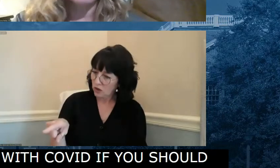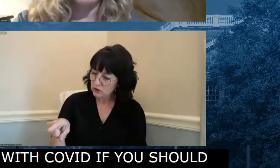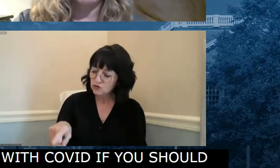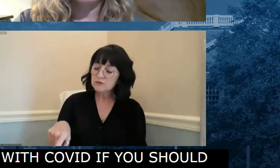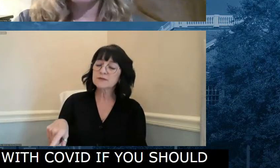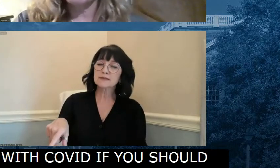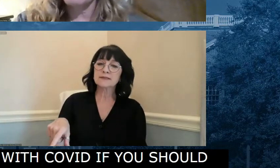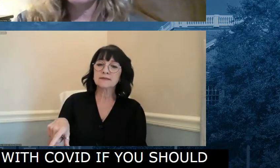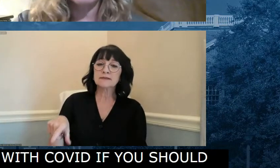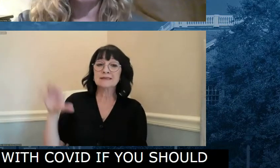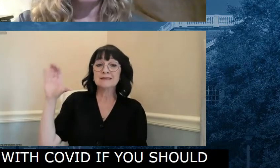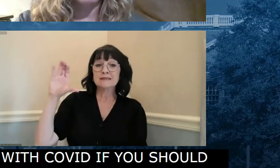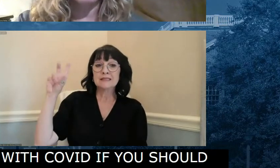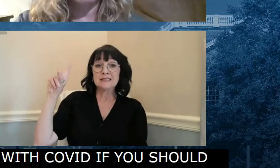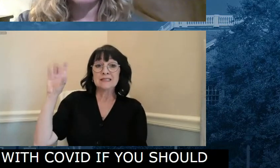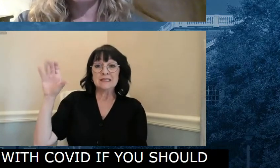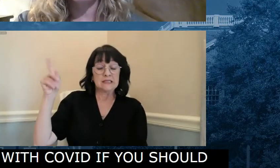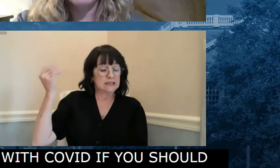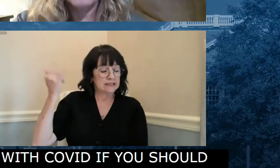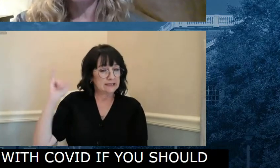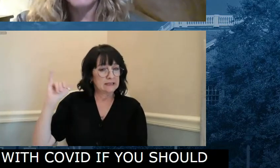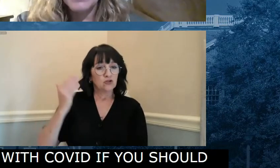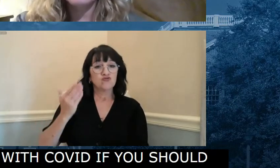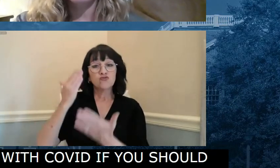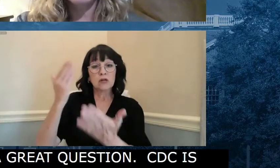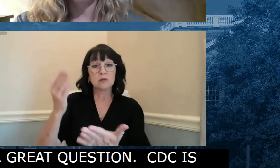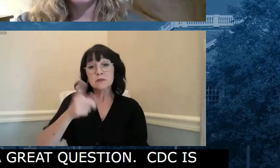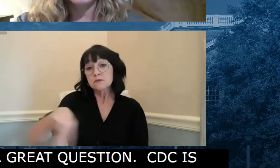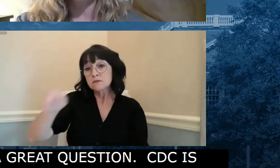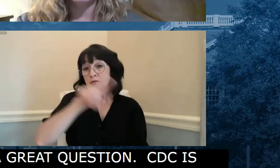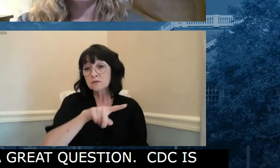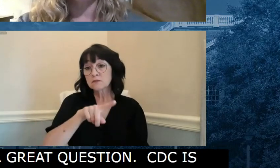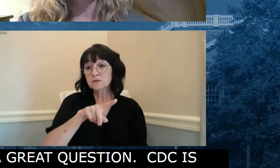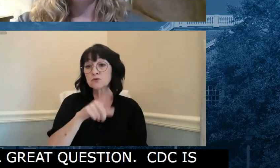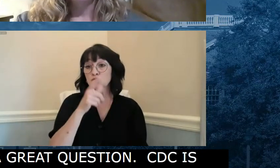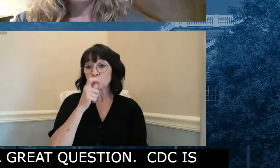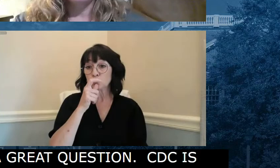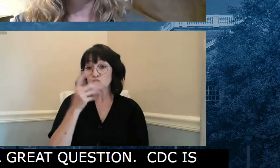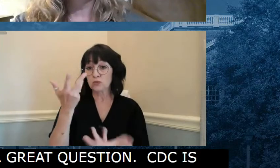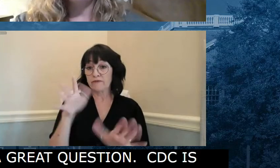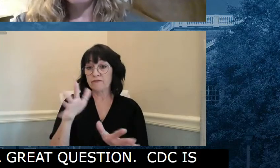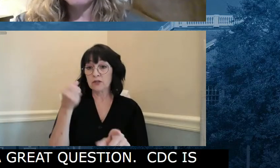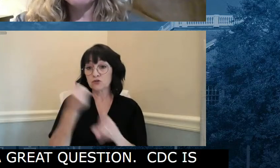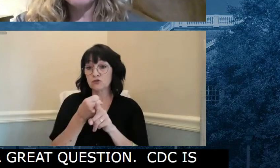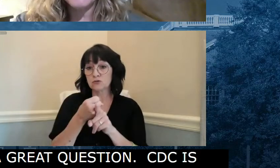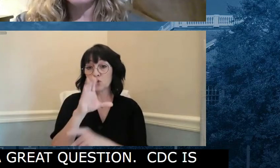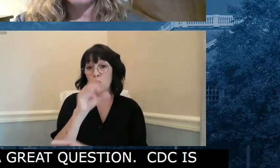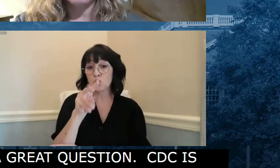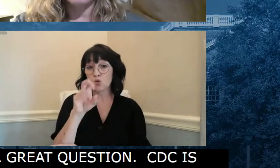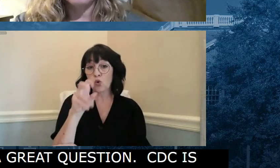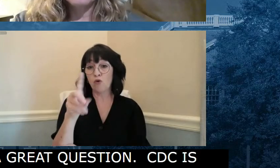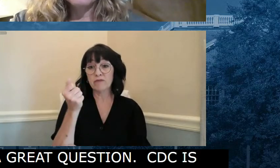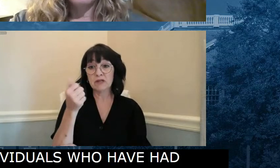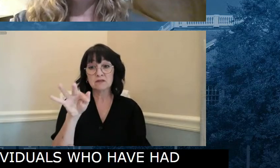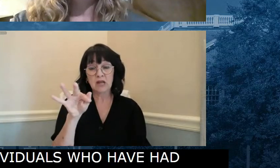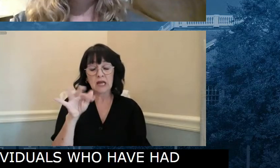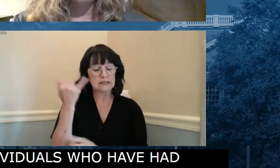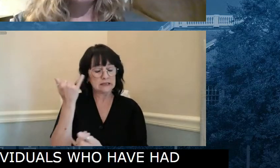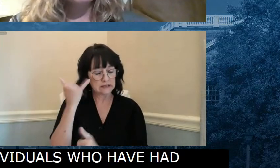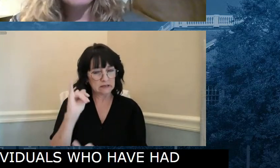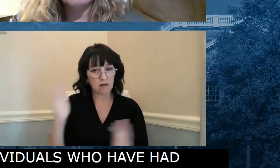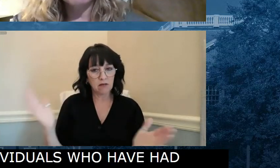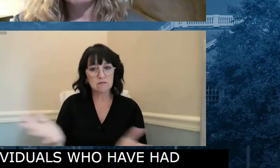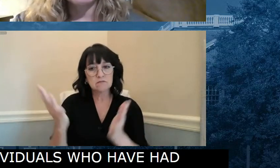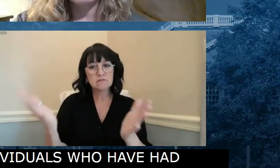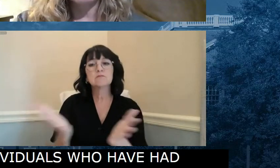is strongly recommending that individuals who have had COVID-19 do get vaccinated. We